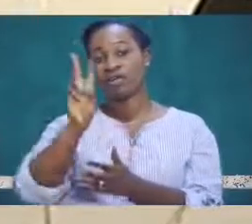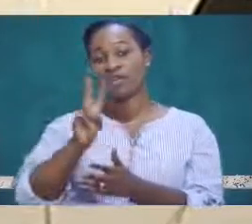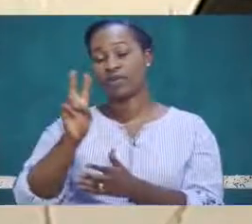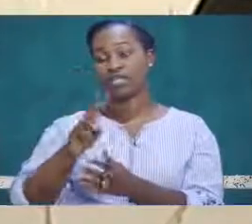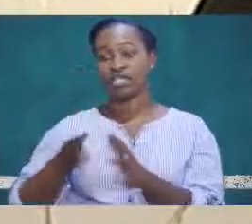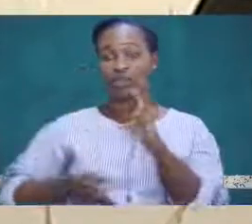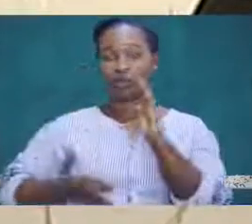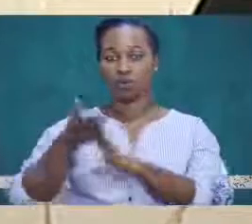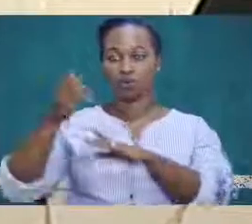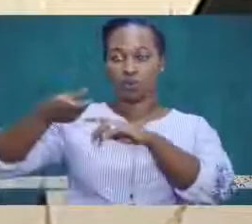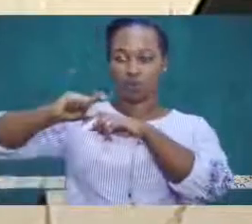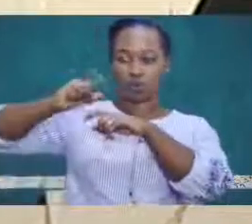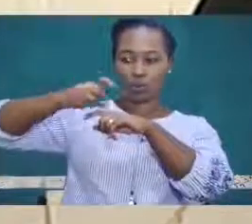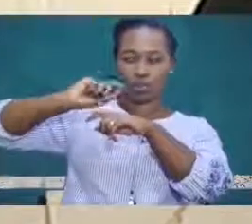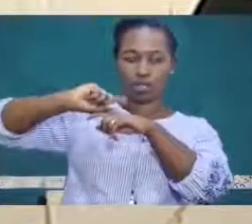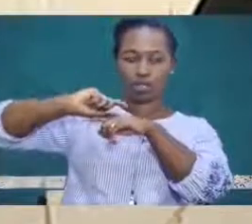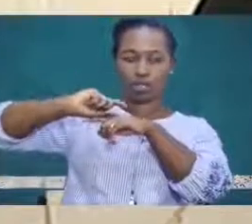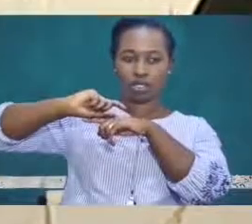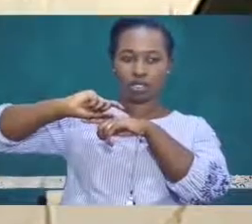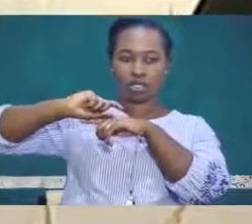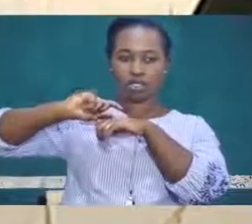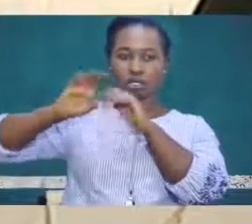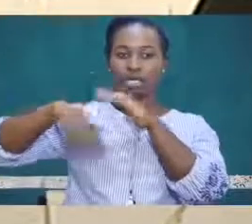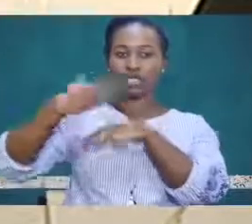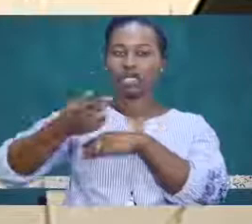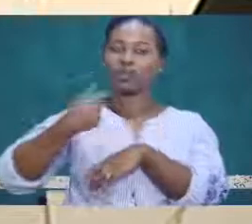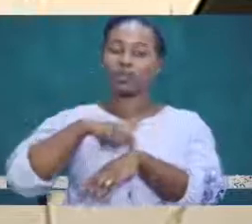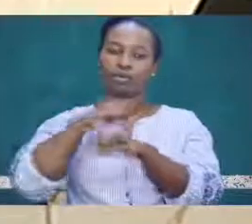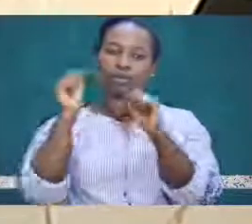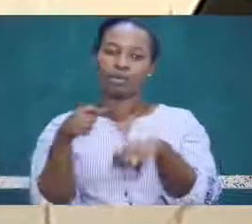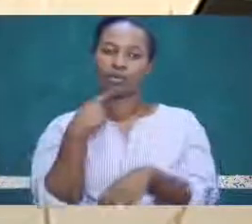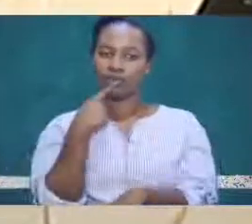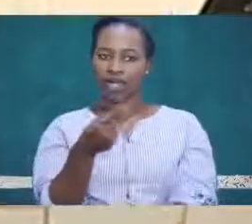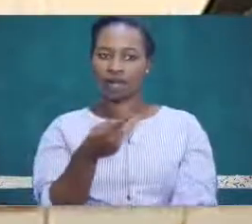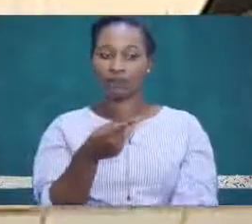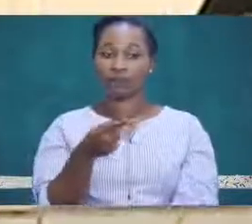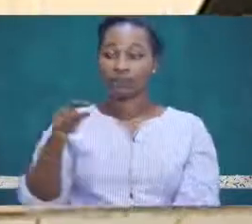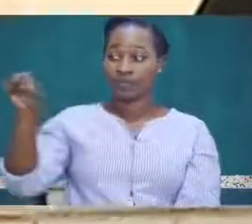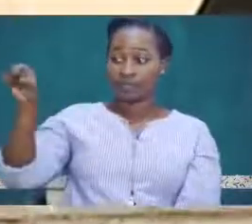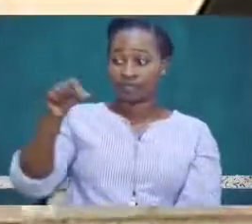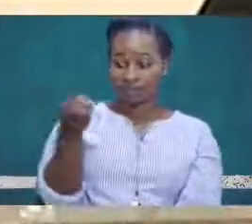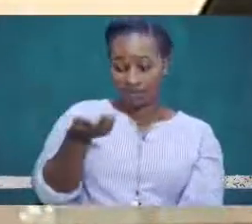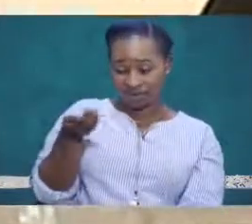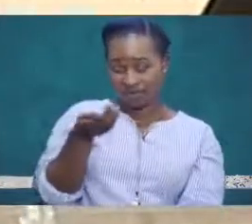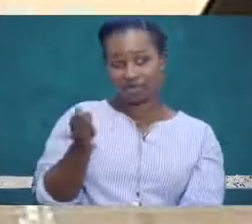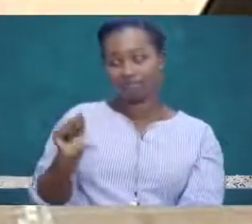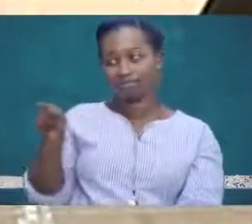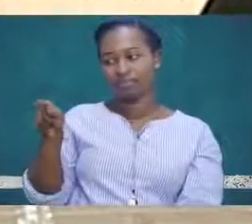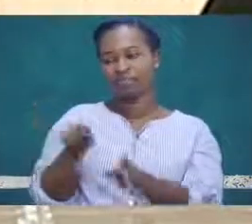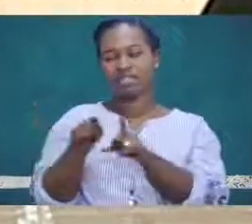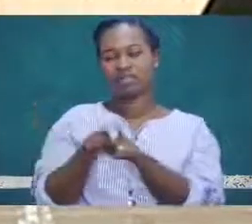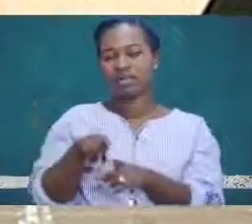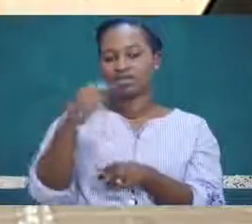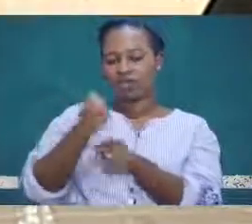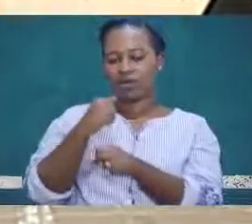increasing, the velocity of the marble was increasing, then we can say the marble was doing what? Was accelerating. So if we